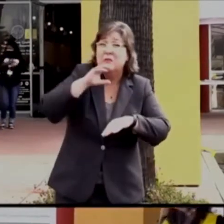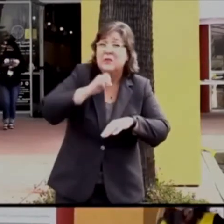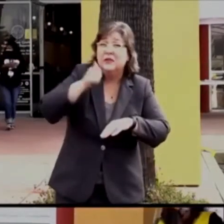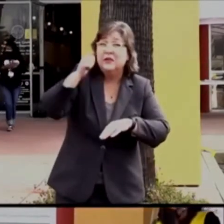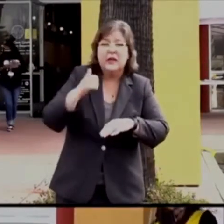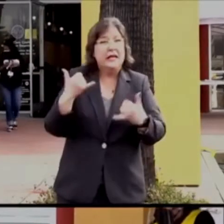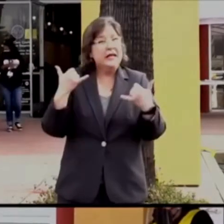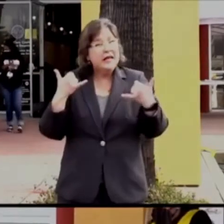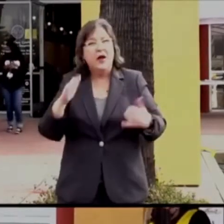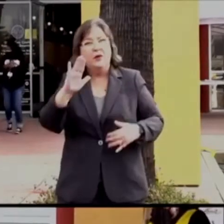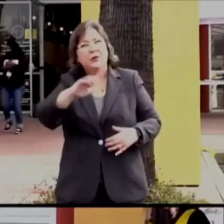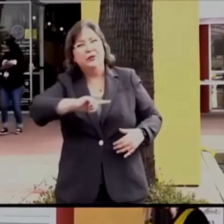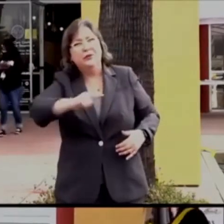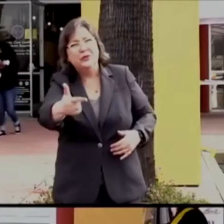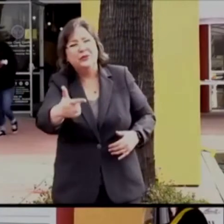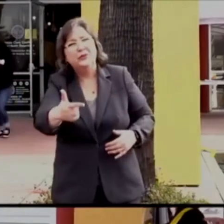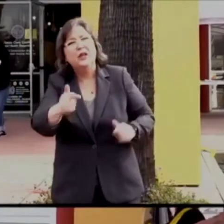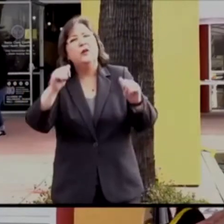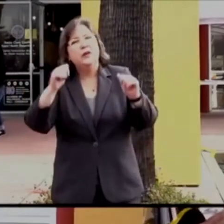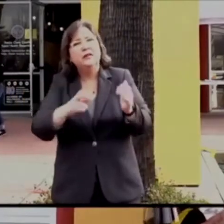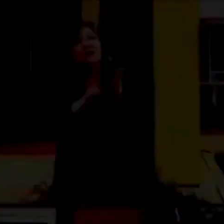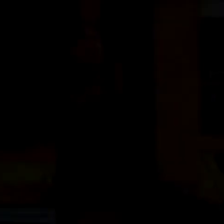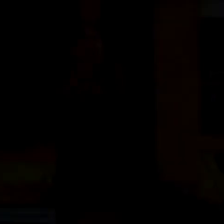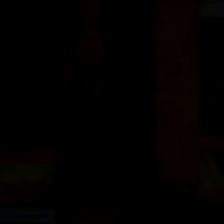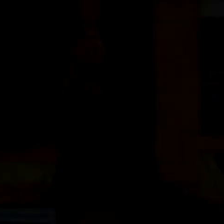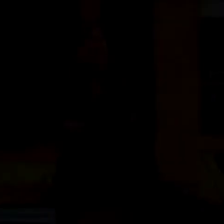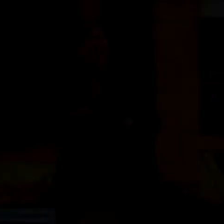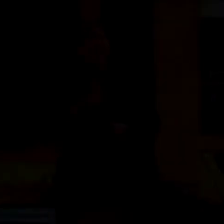your appointment today. Thank you.